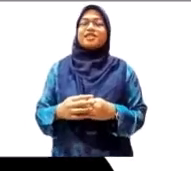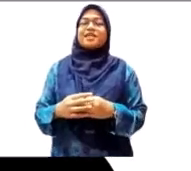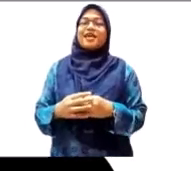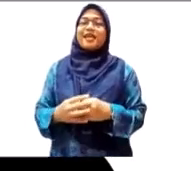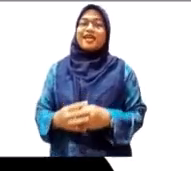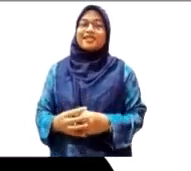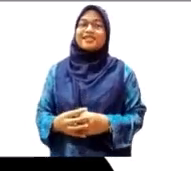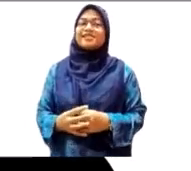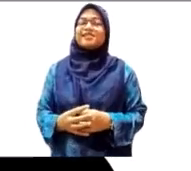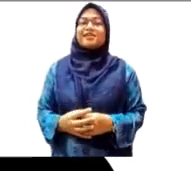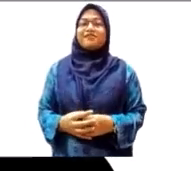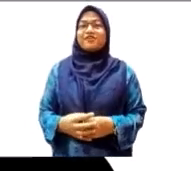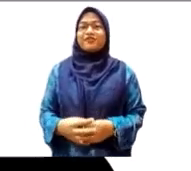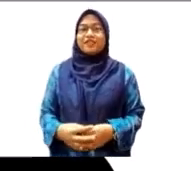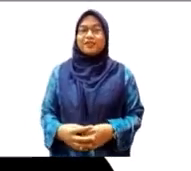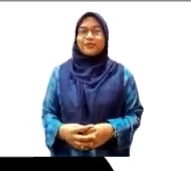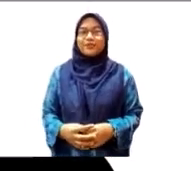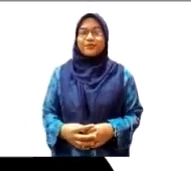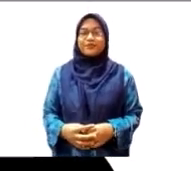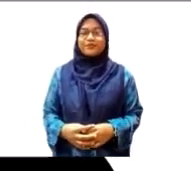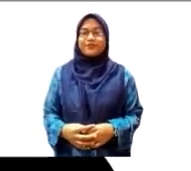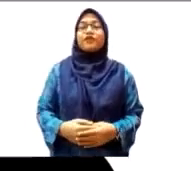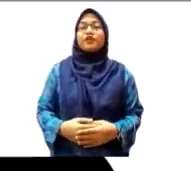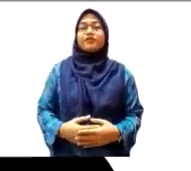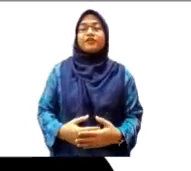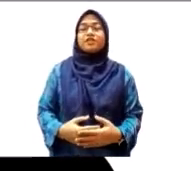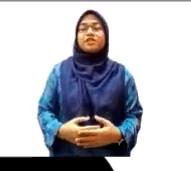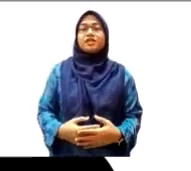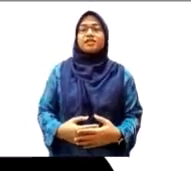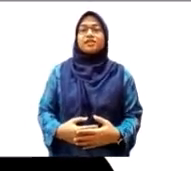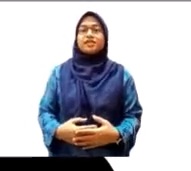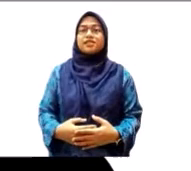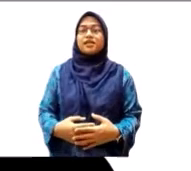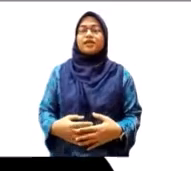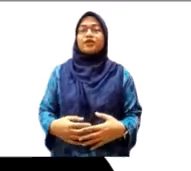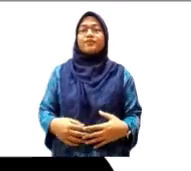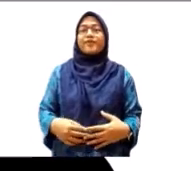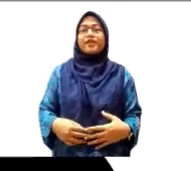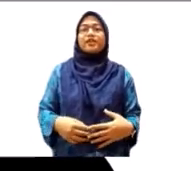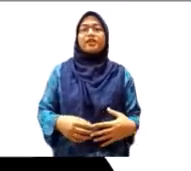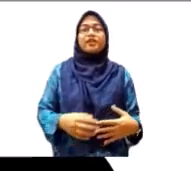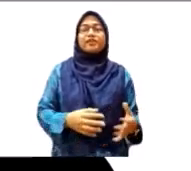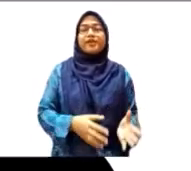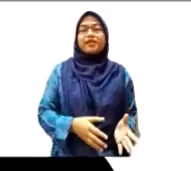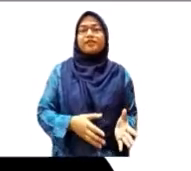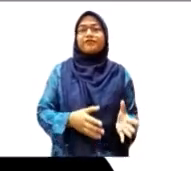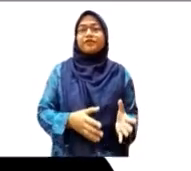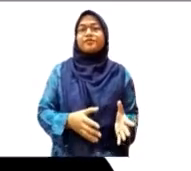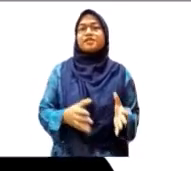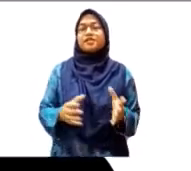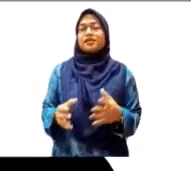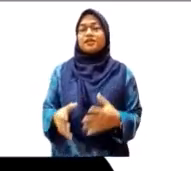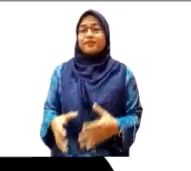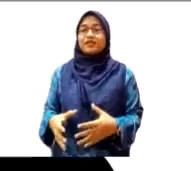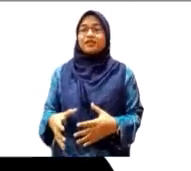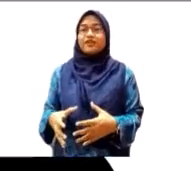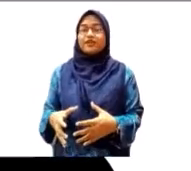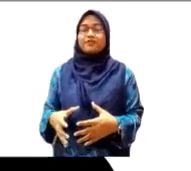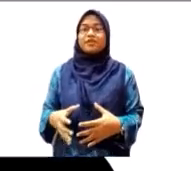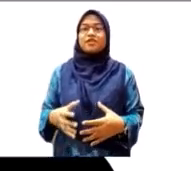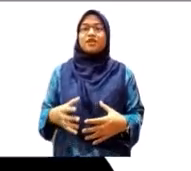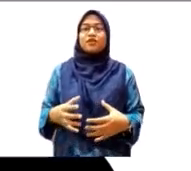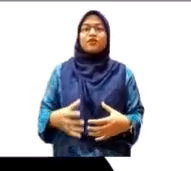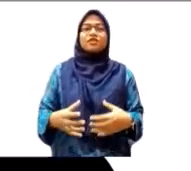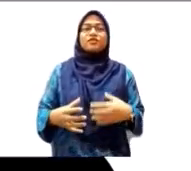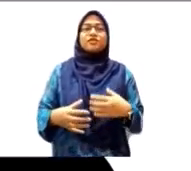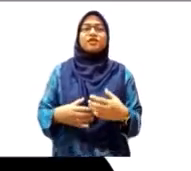which is an excellent alpha value. For inferential analysis, I am comparing the independent variables and dependent